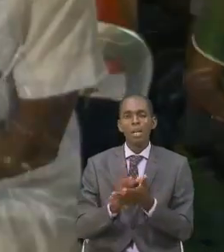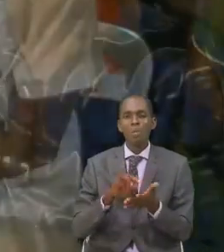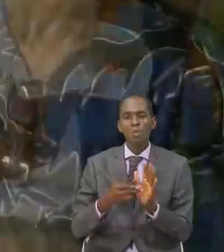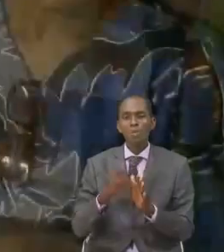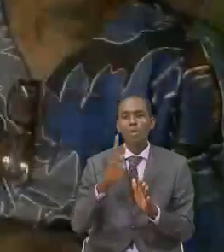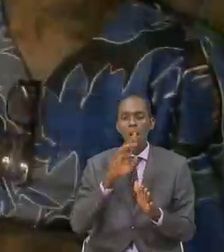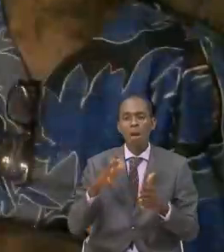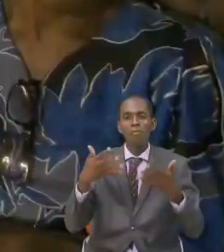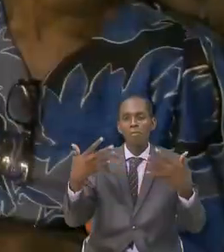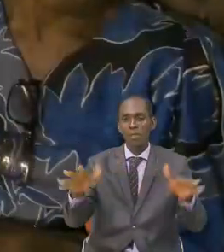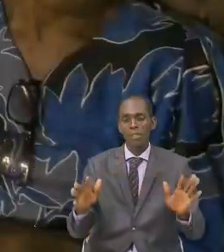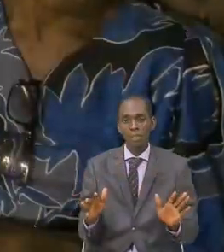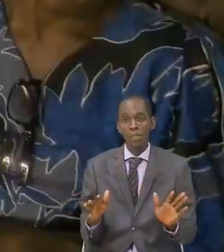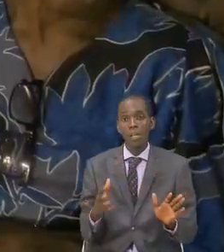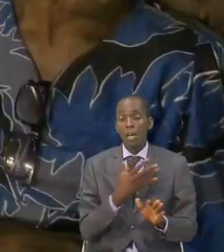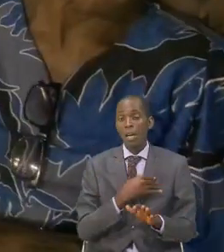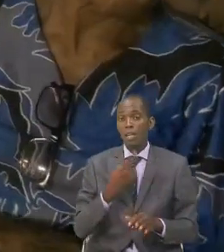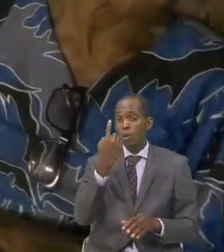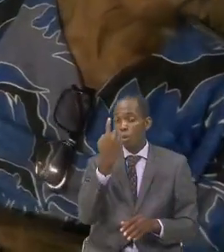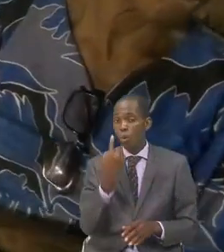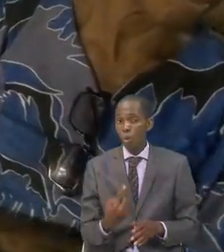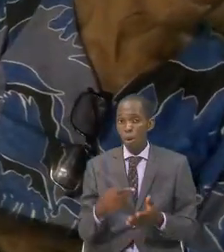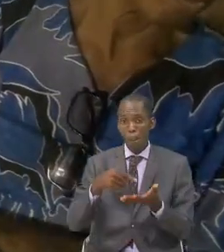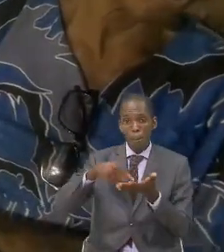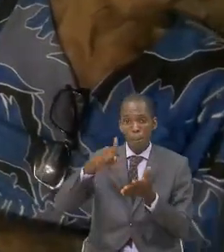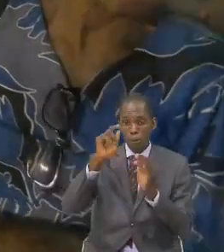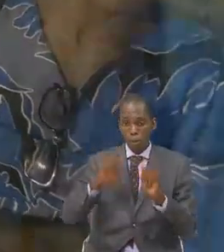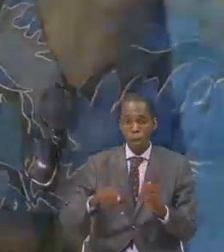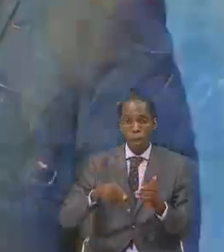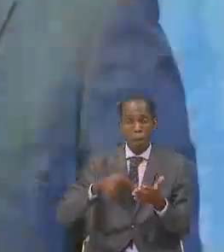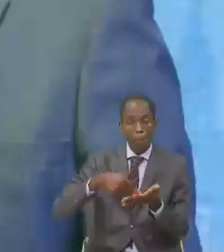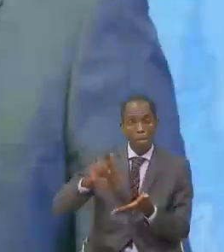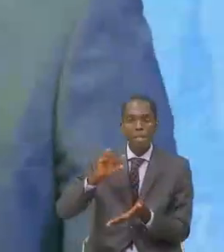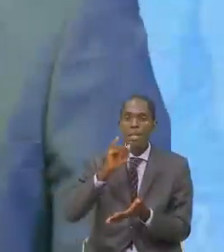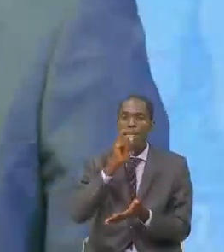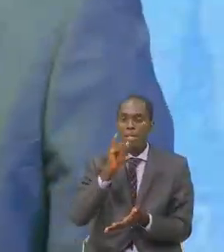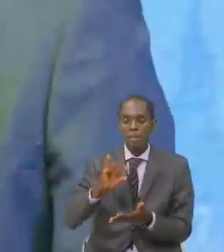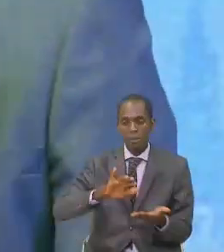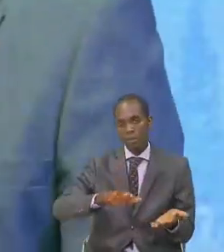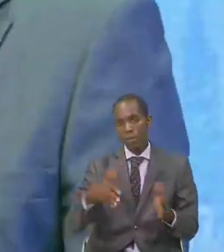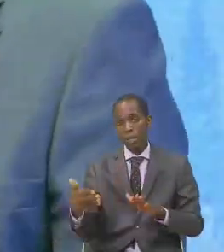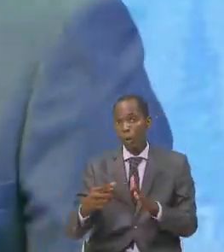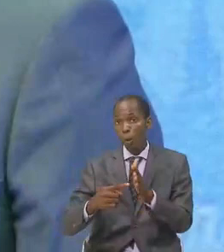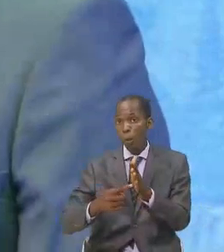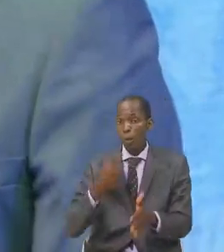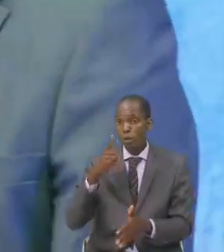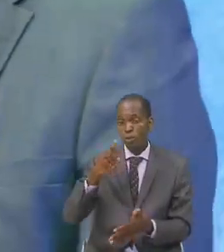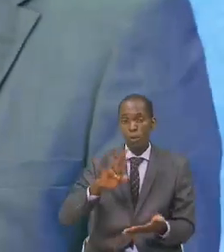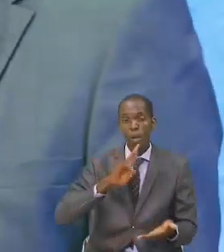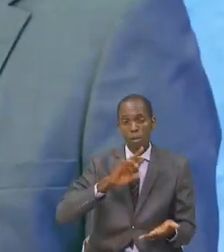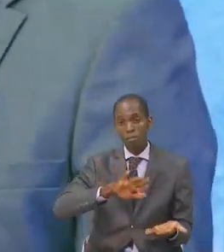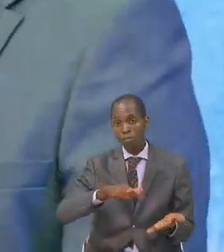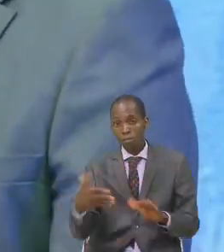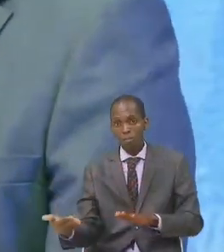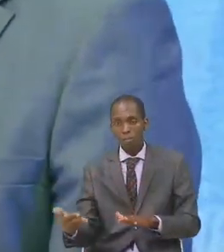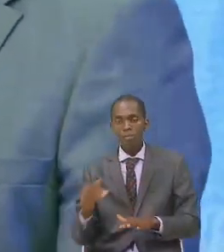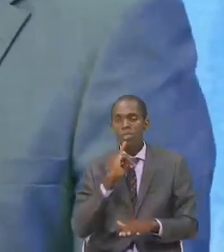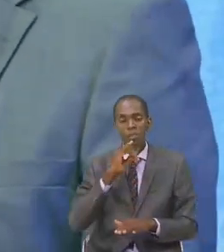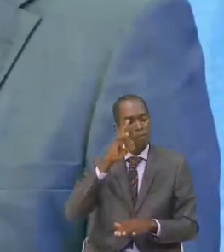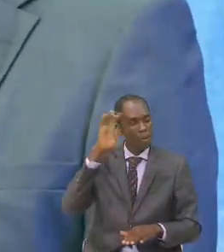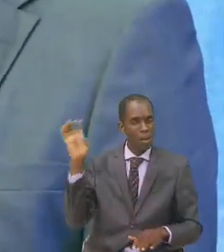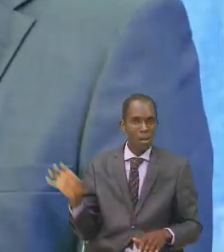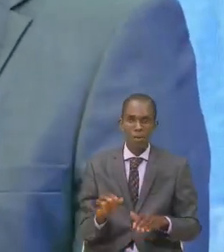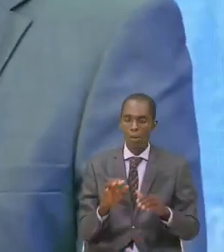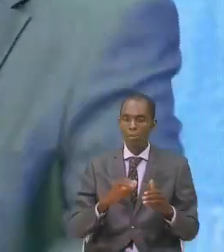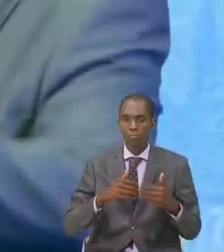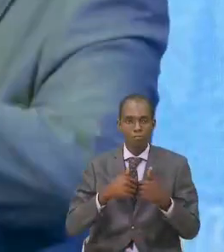you're finished. Because the soul that sinneth, it shall die. And the only price you can pay is death. And once